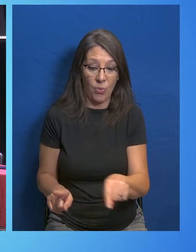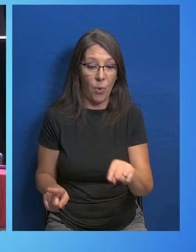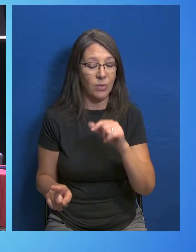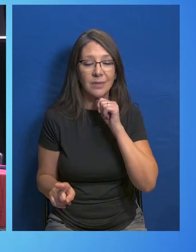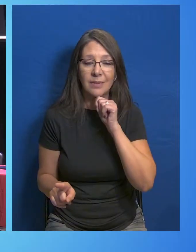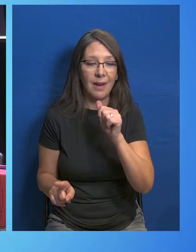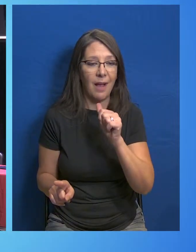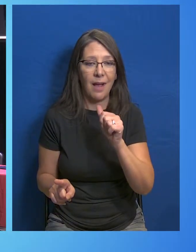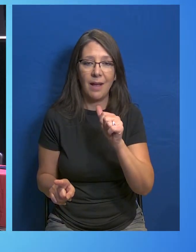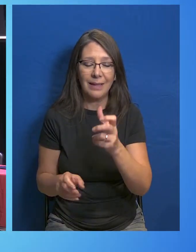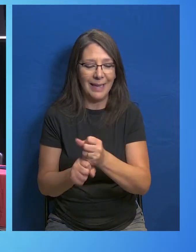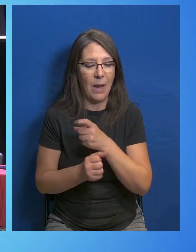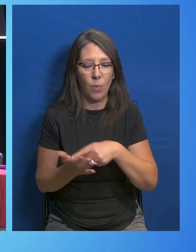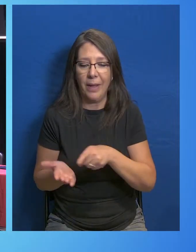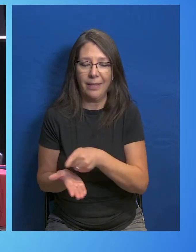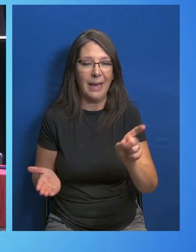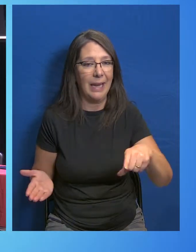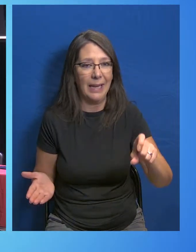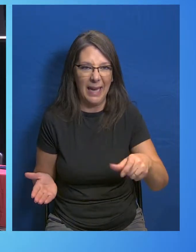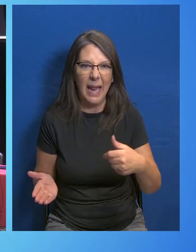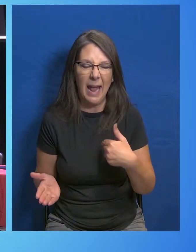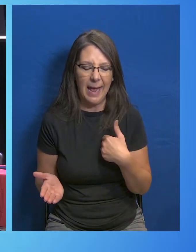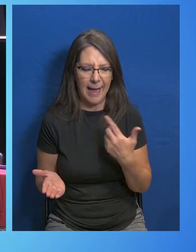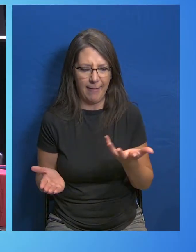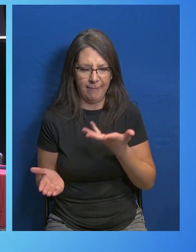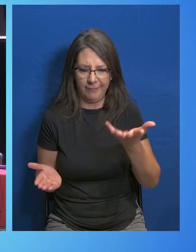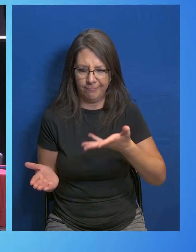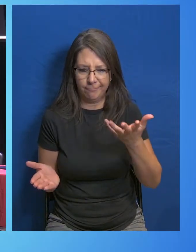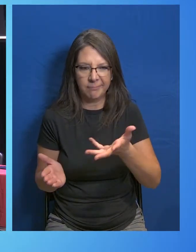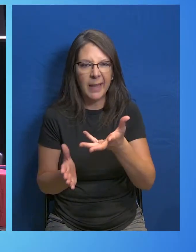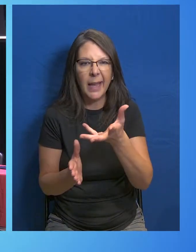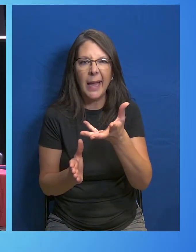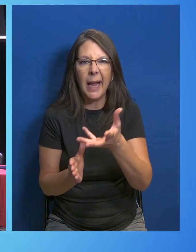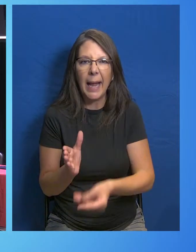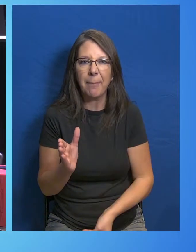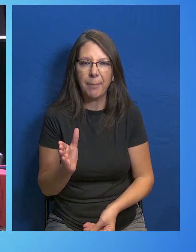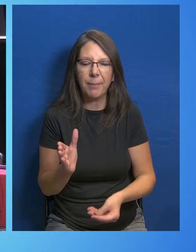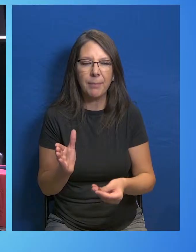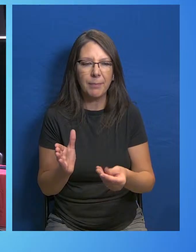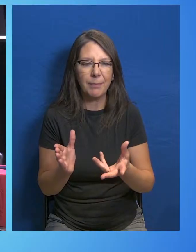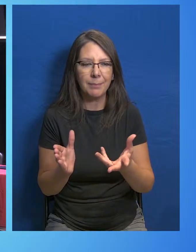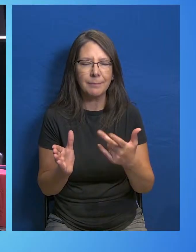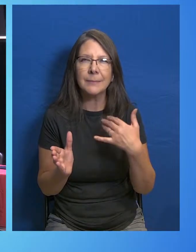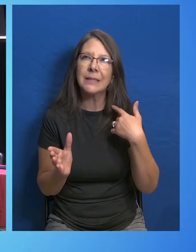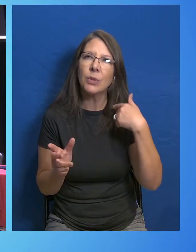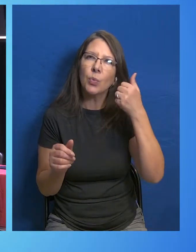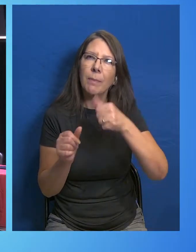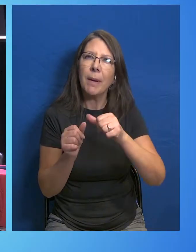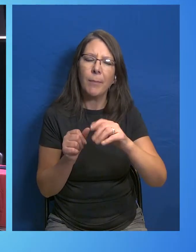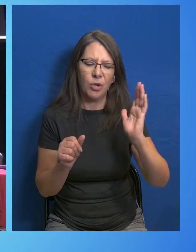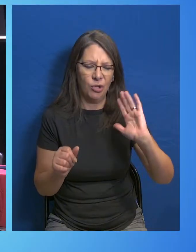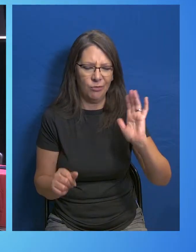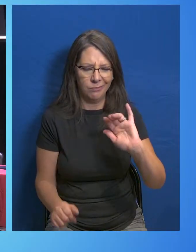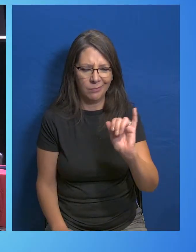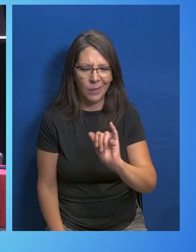and there's this gap. I'm sort of reminiscing of a World War II